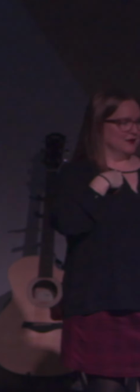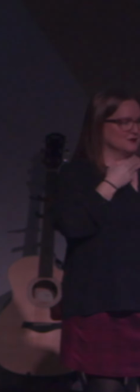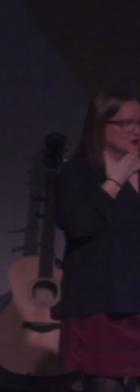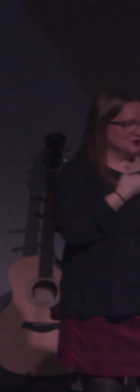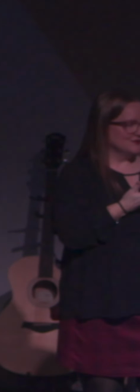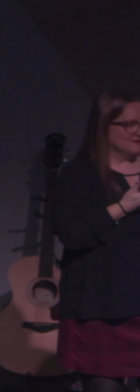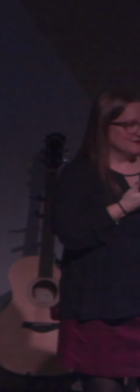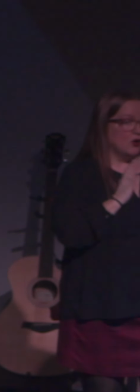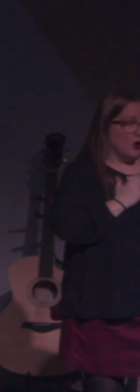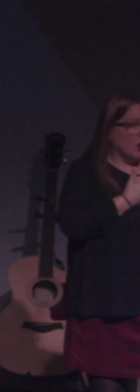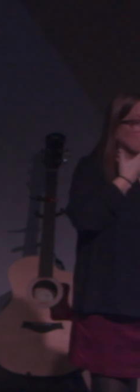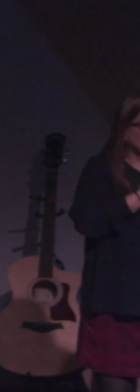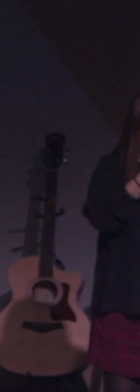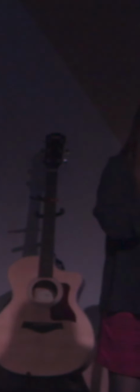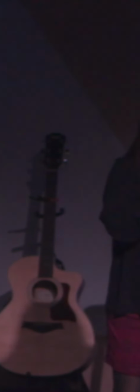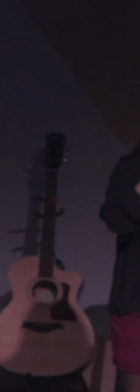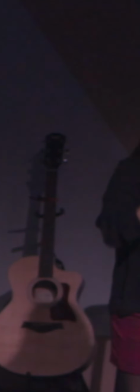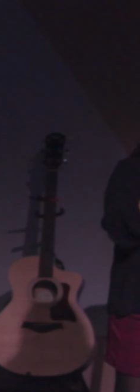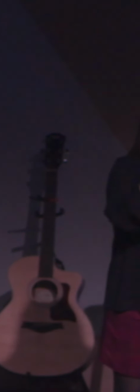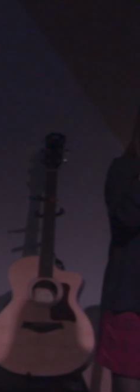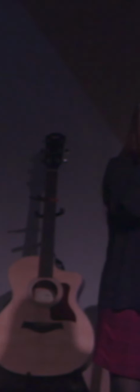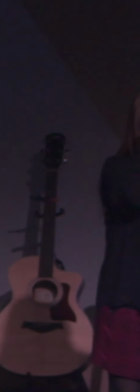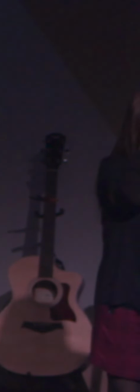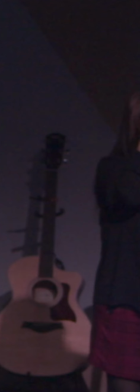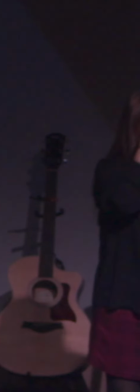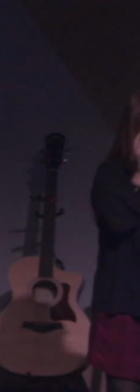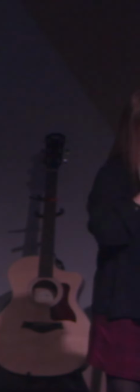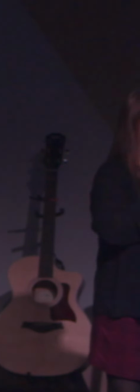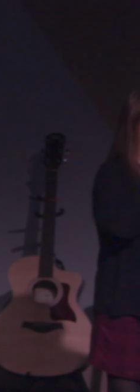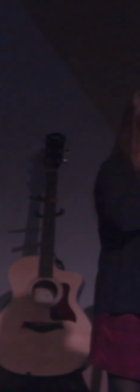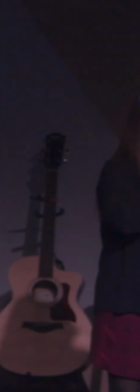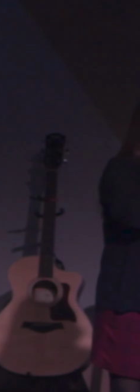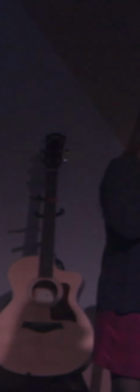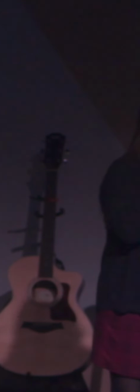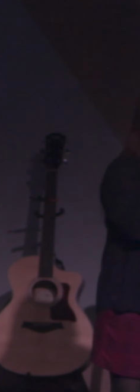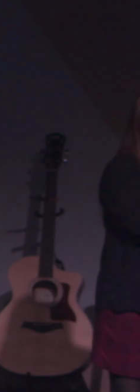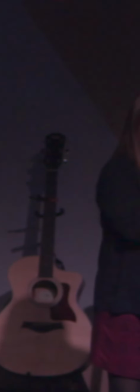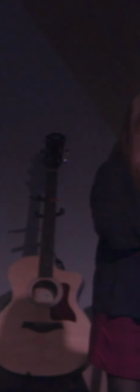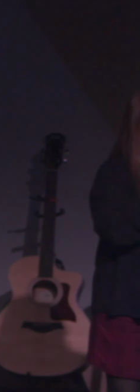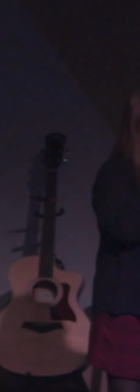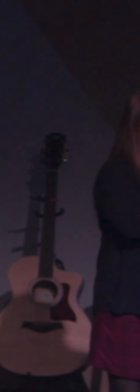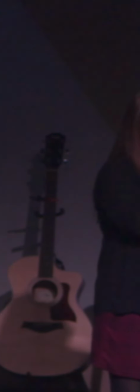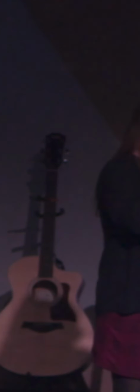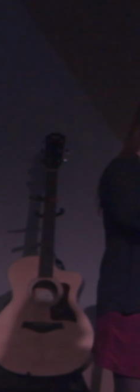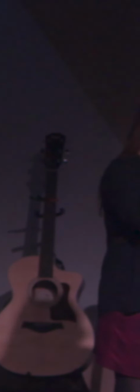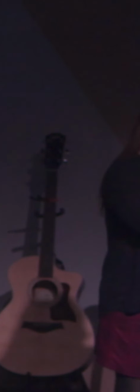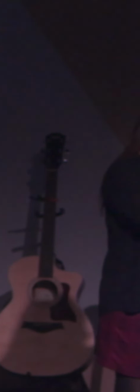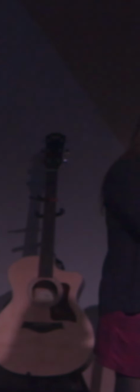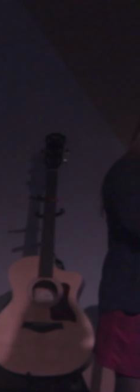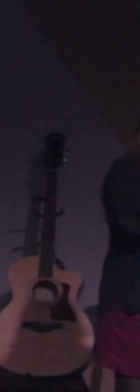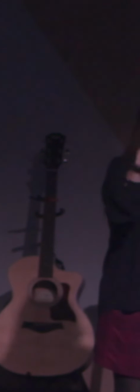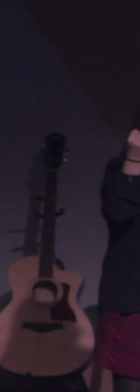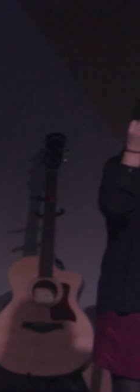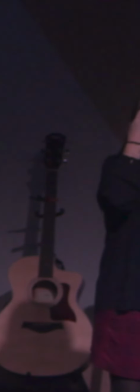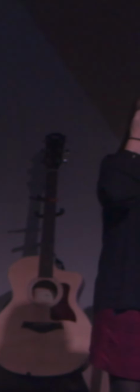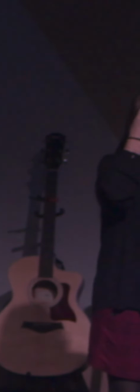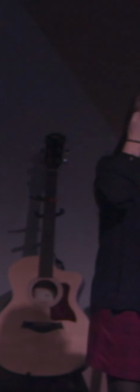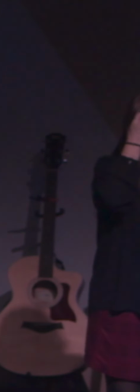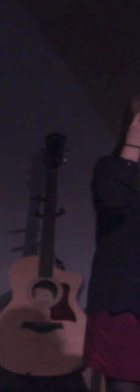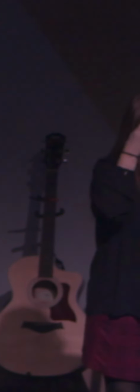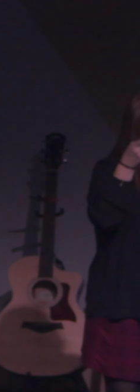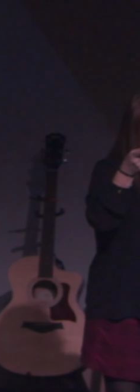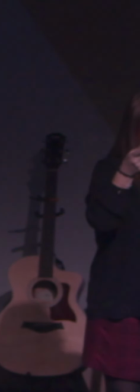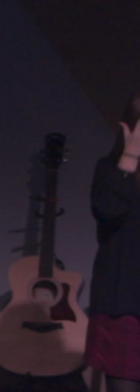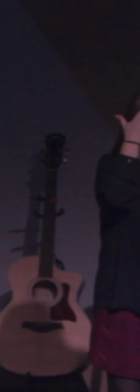good shepherd understands what we're going through. He understands every single thing that we walk through in this life. And because of that, we